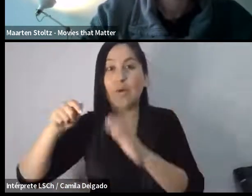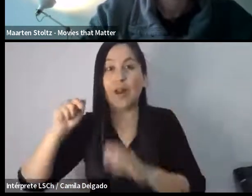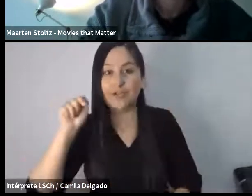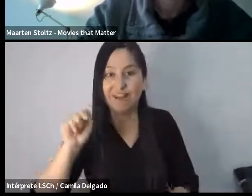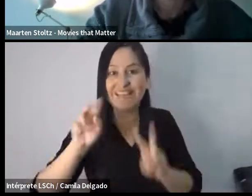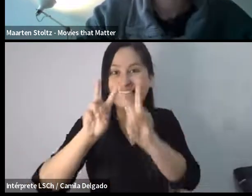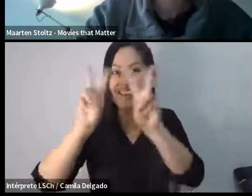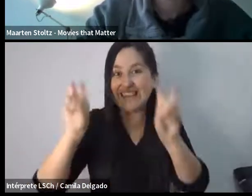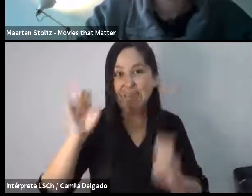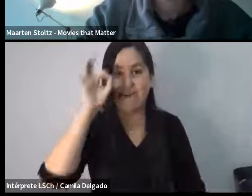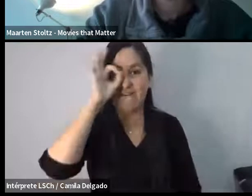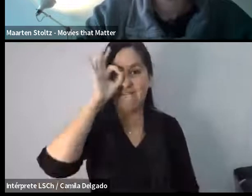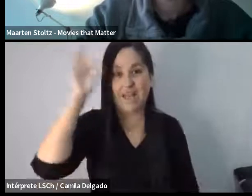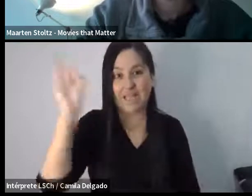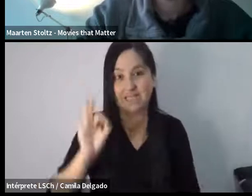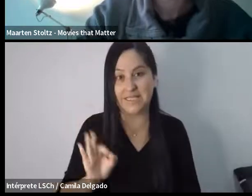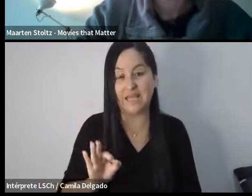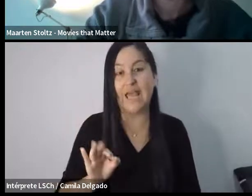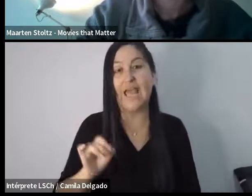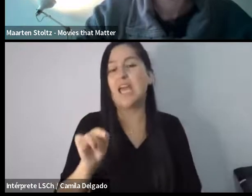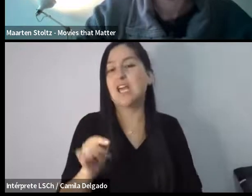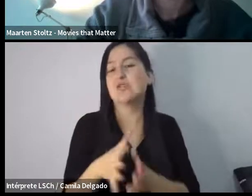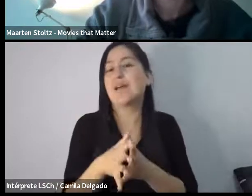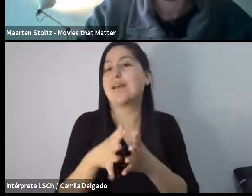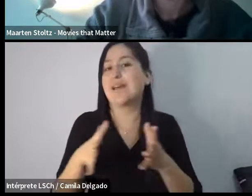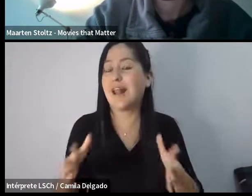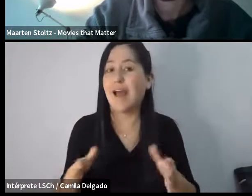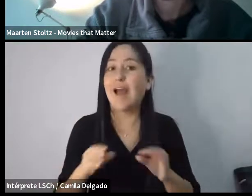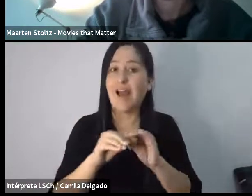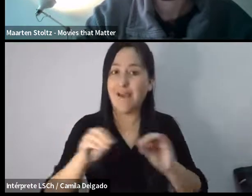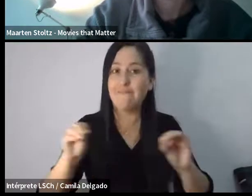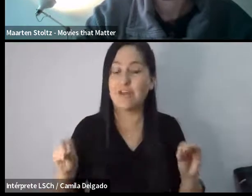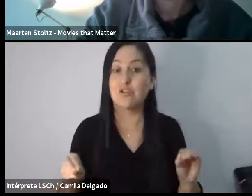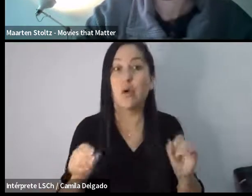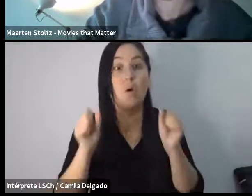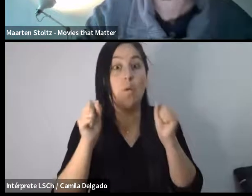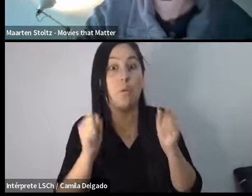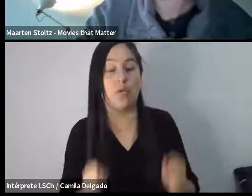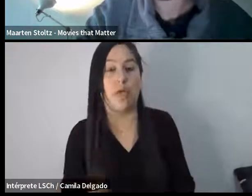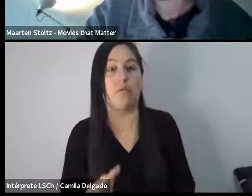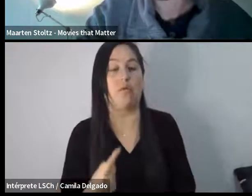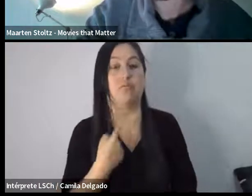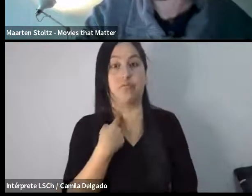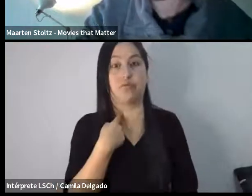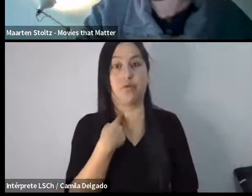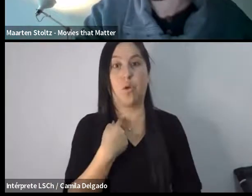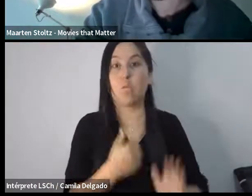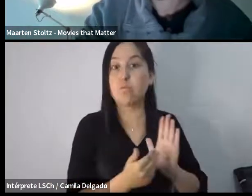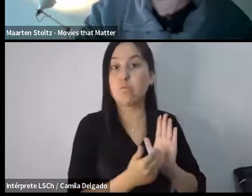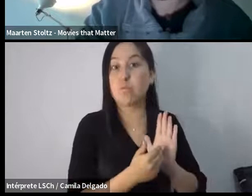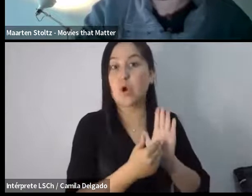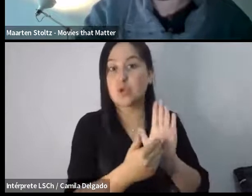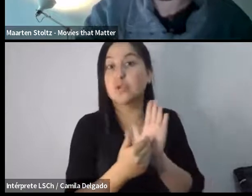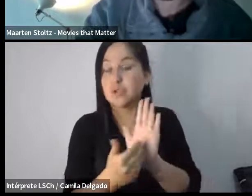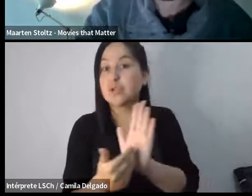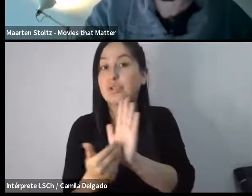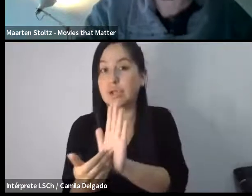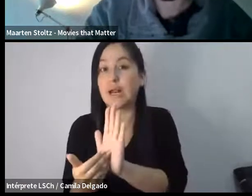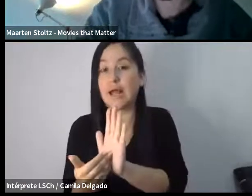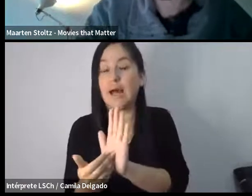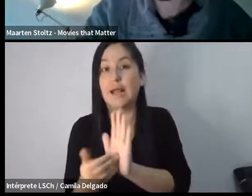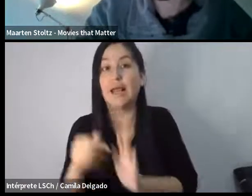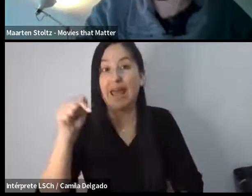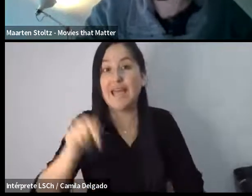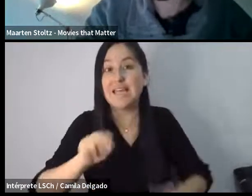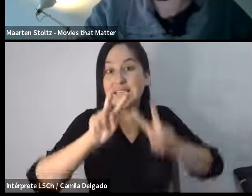can do a lot of impact by screening those films in the program and just frame it into one